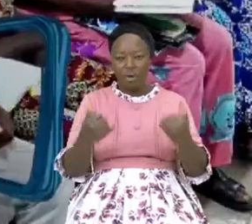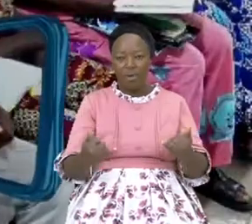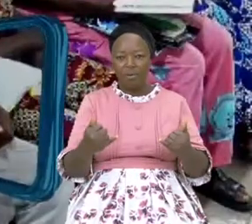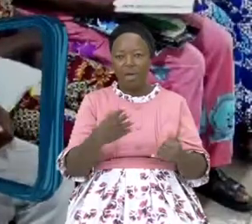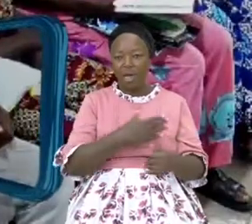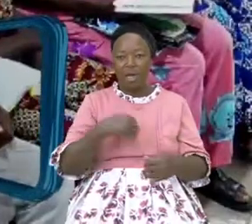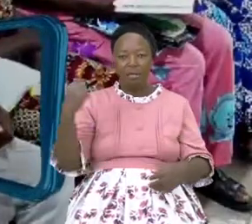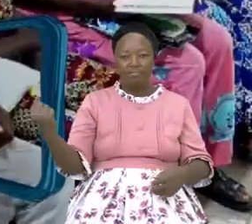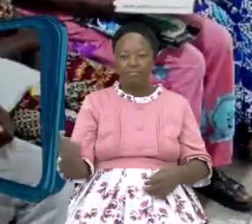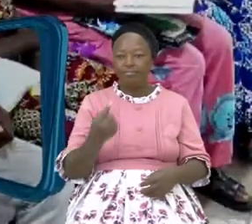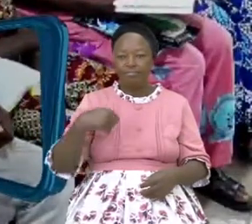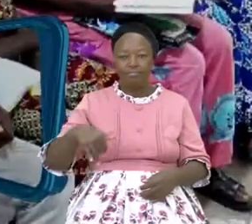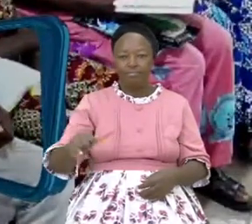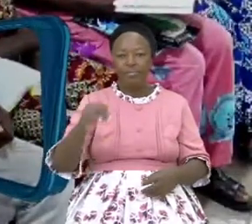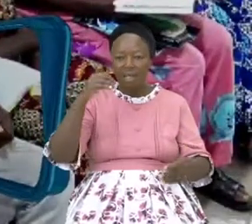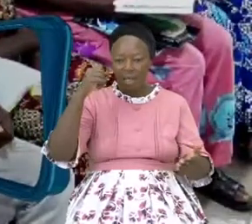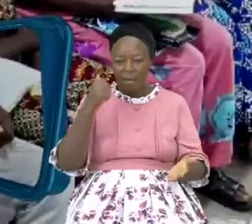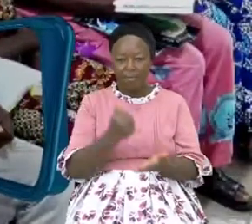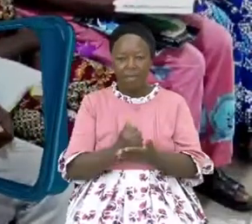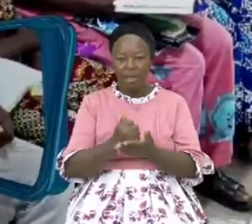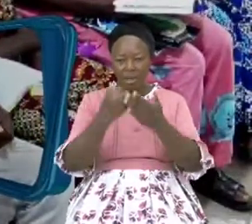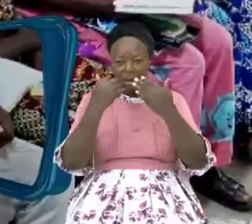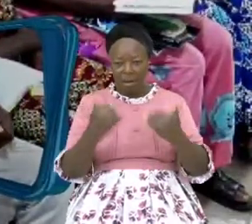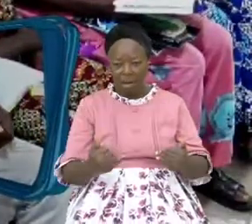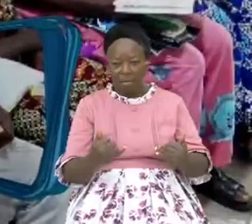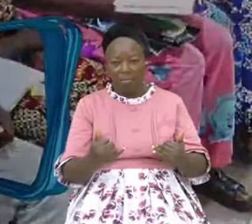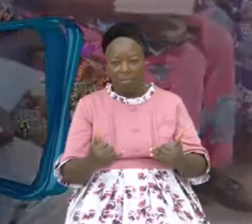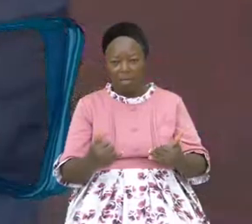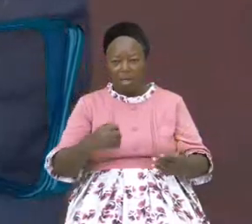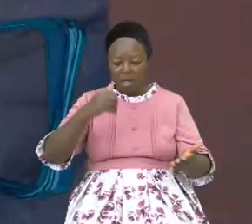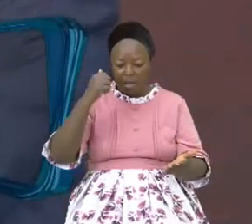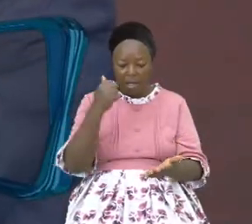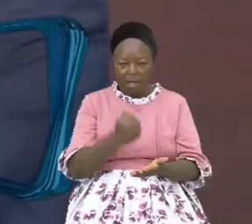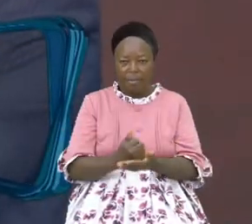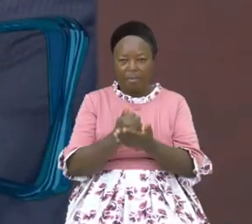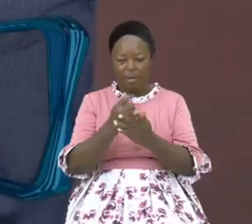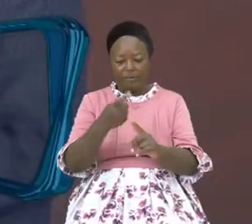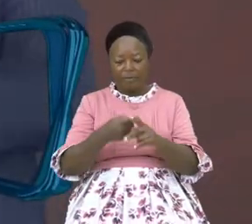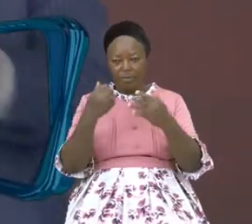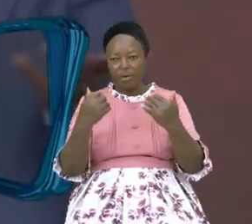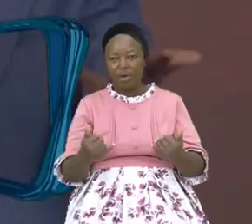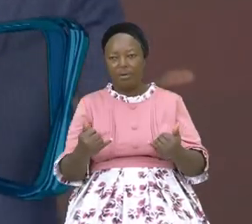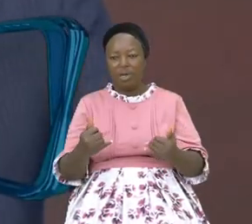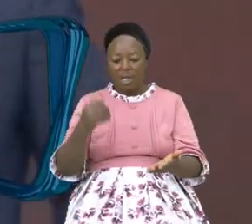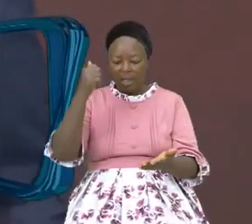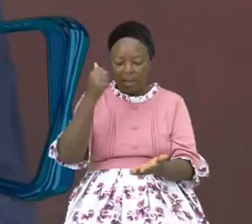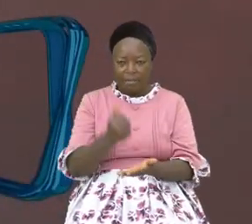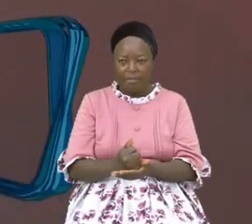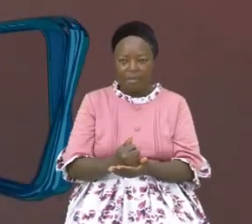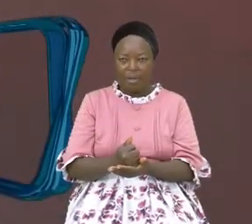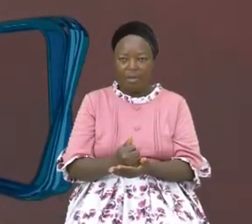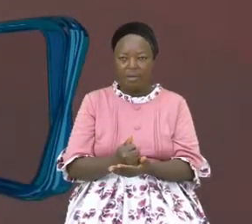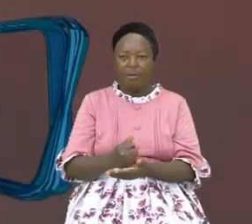forever. Amen now. Amen henceforth.